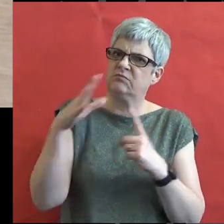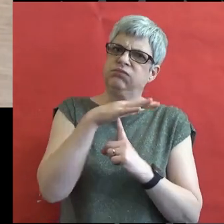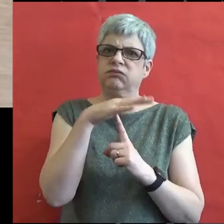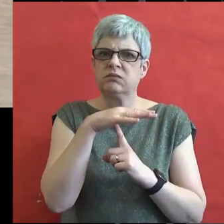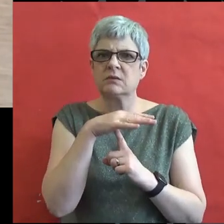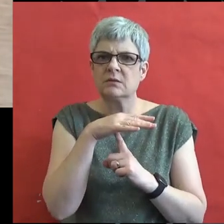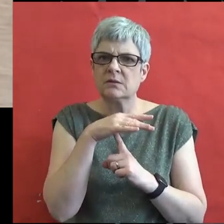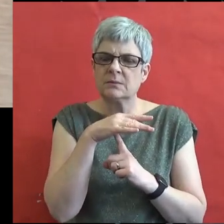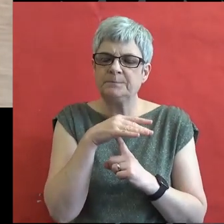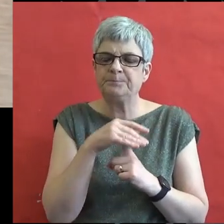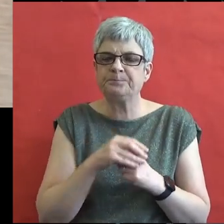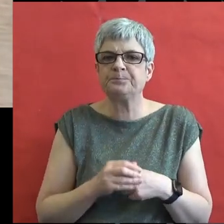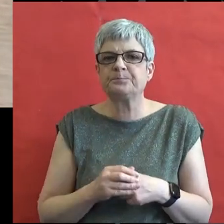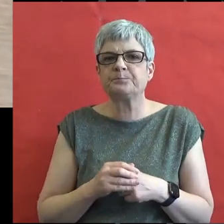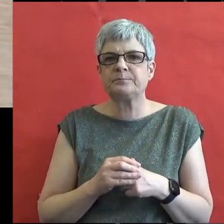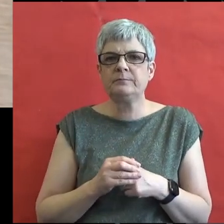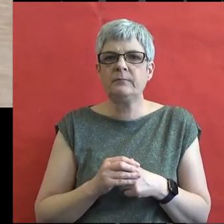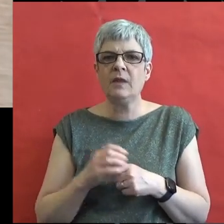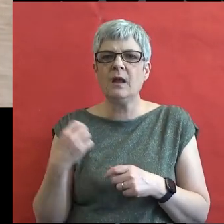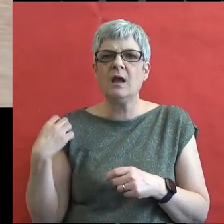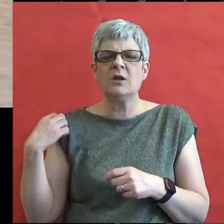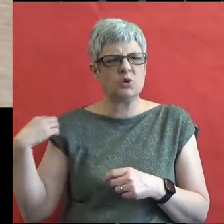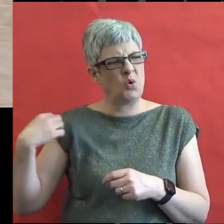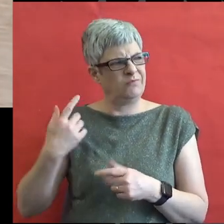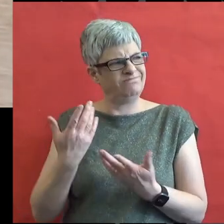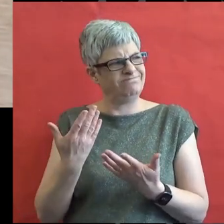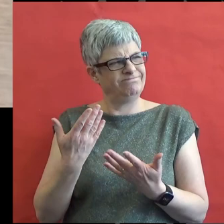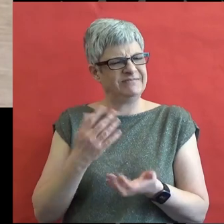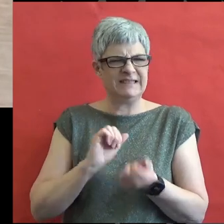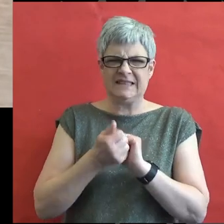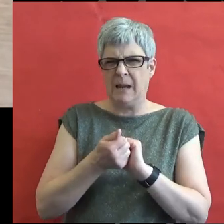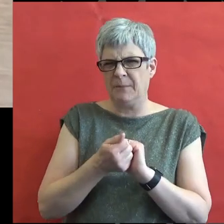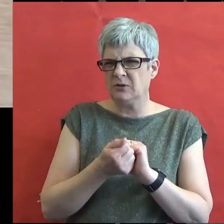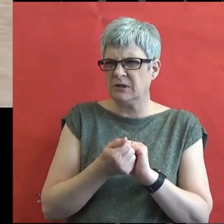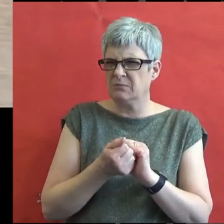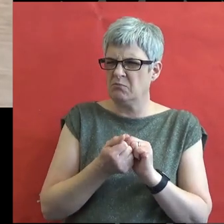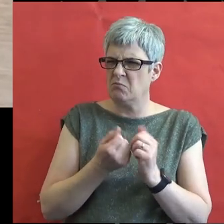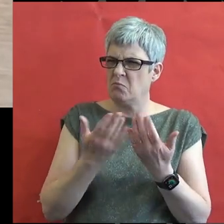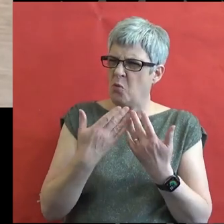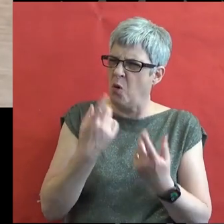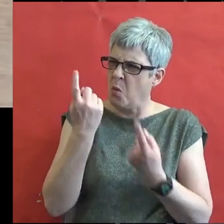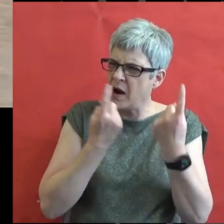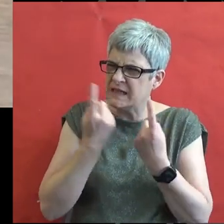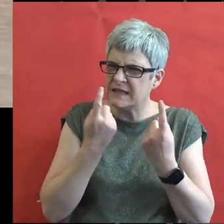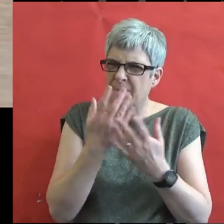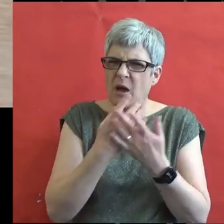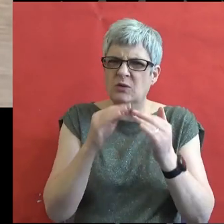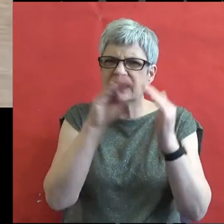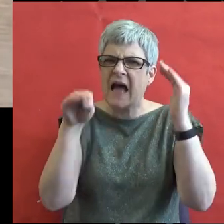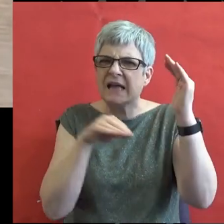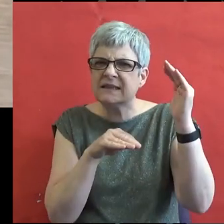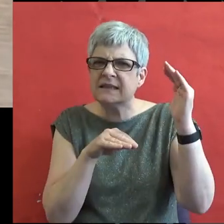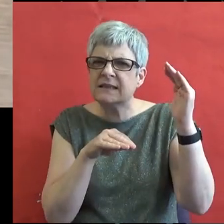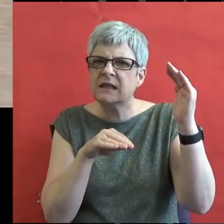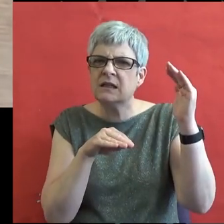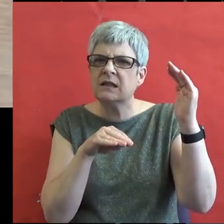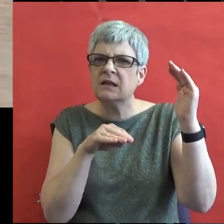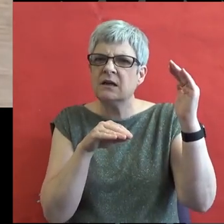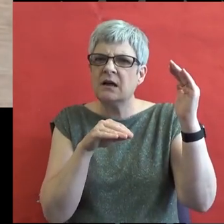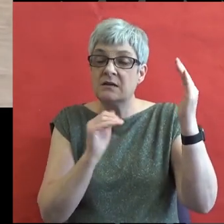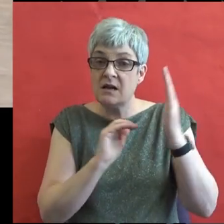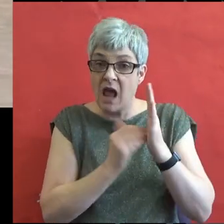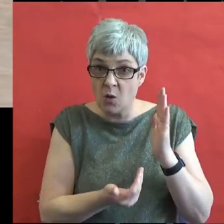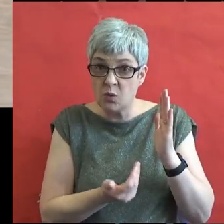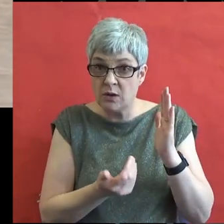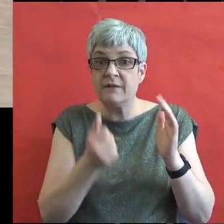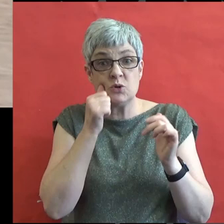greatest." So, were the disciples more concerned about their own status now that they knew it was Judas